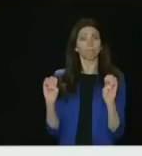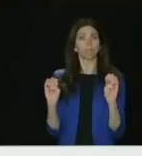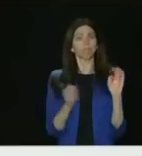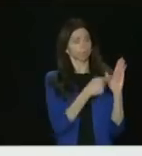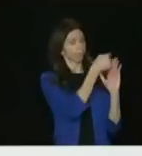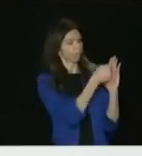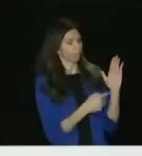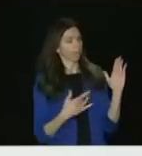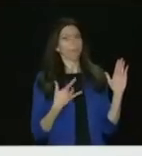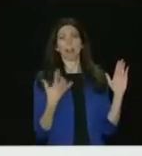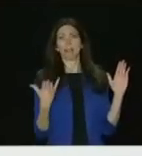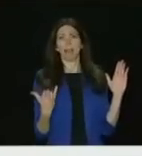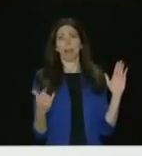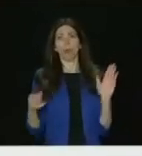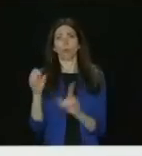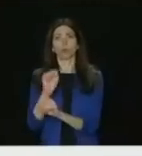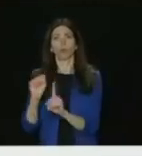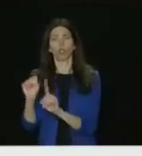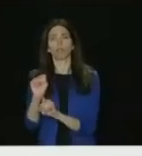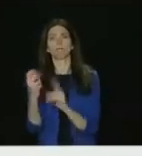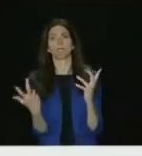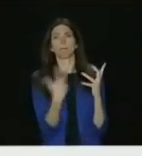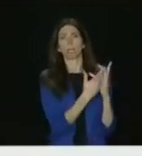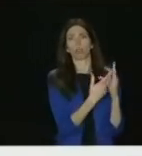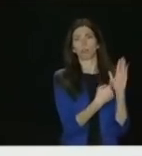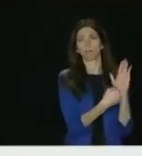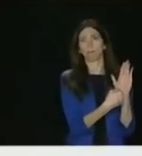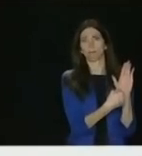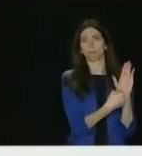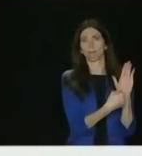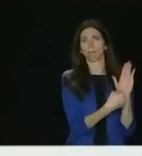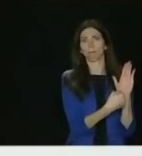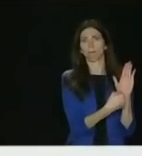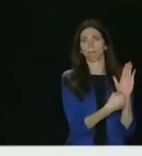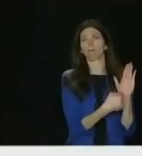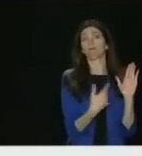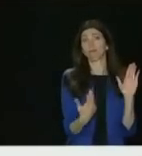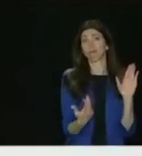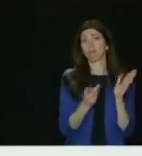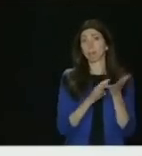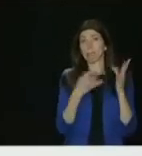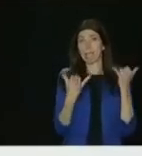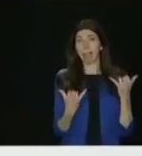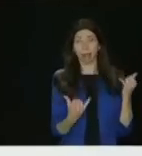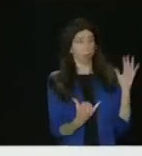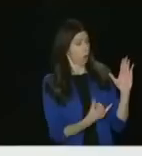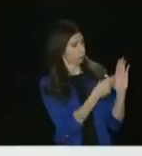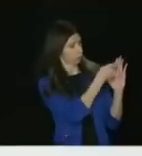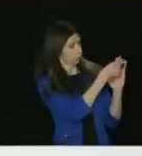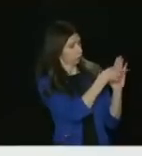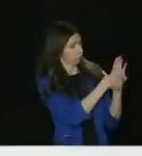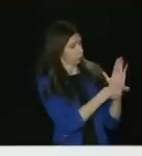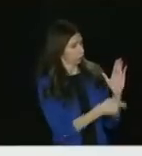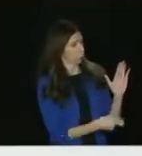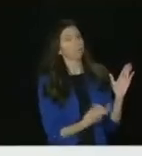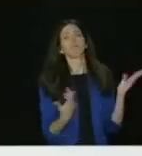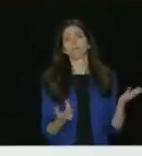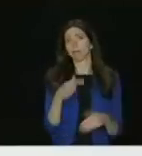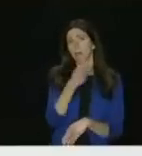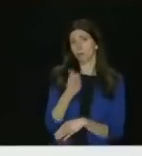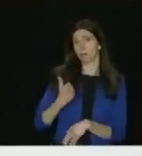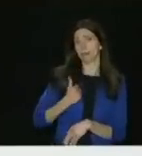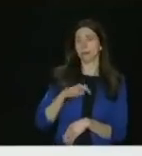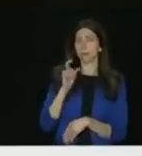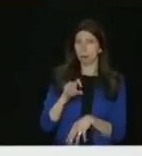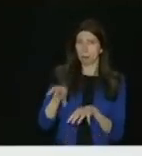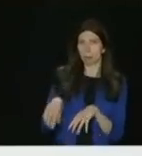have been met. And that requires the Government of Canada to act. La loi sur les